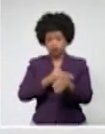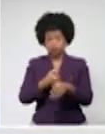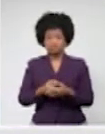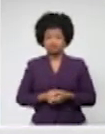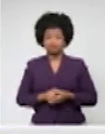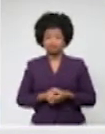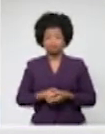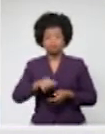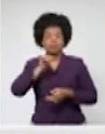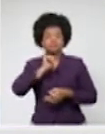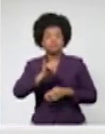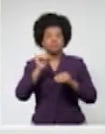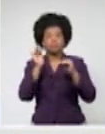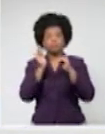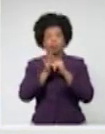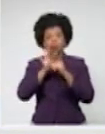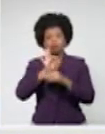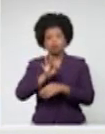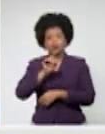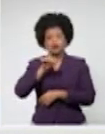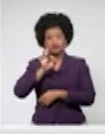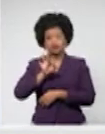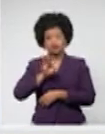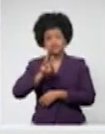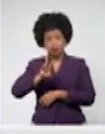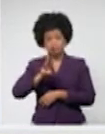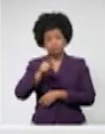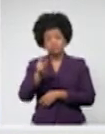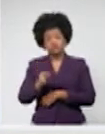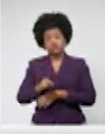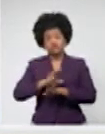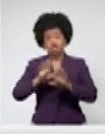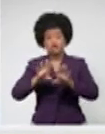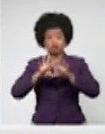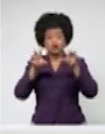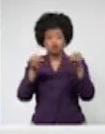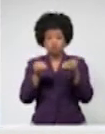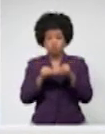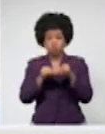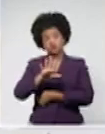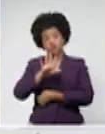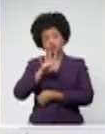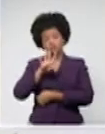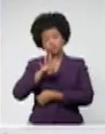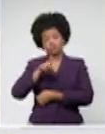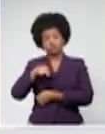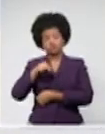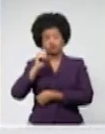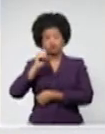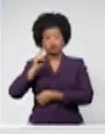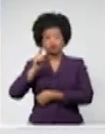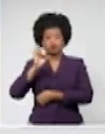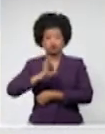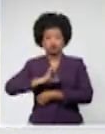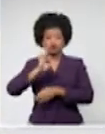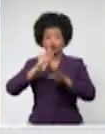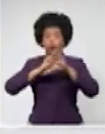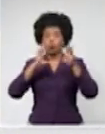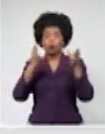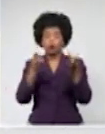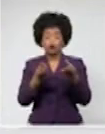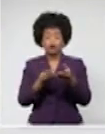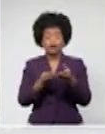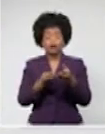700,539 fatalities due to the disease and a mortality rate of 3.78%. The region of the Americas represents